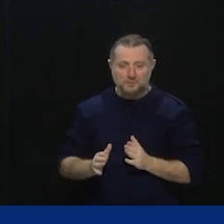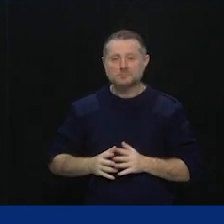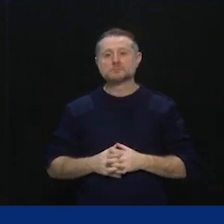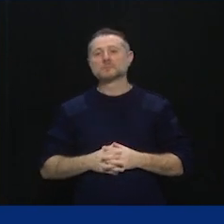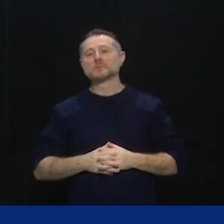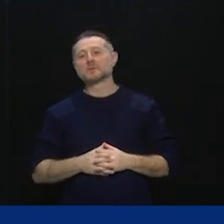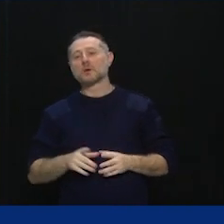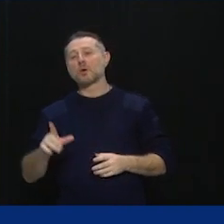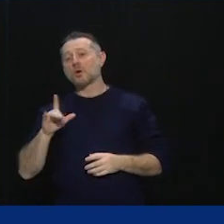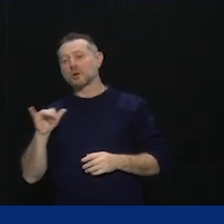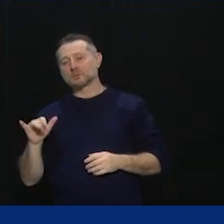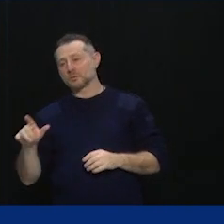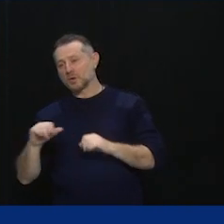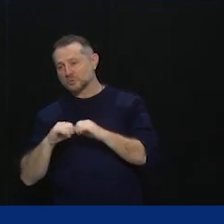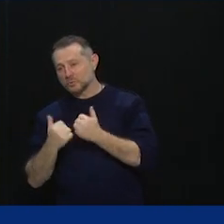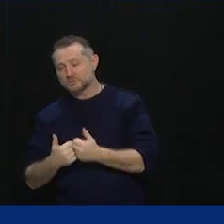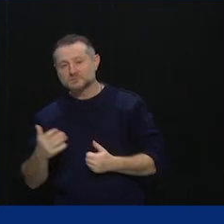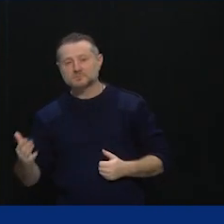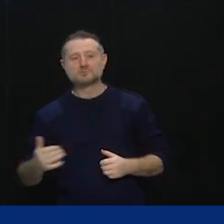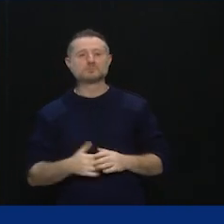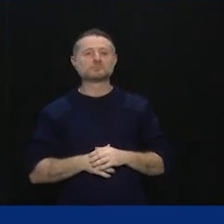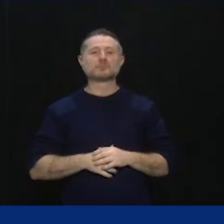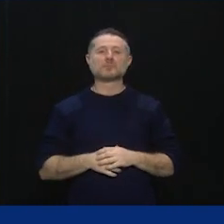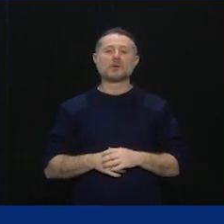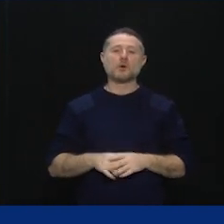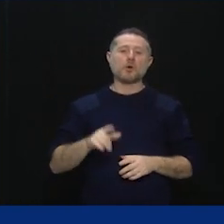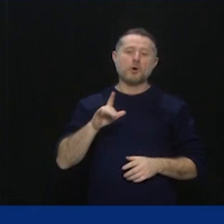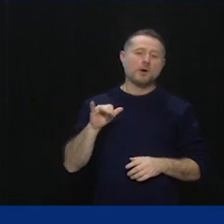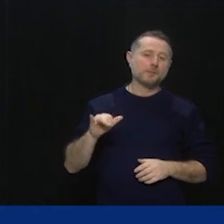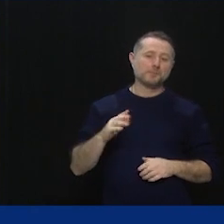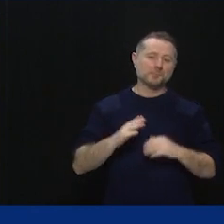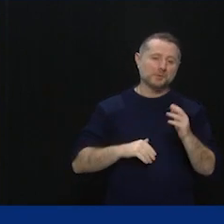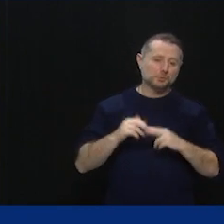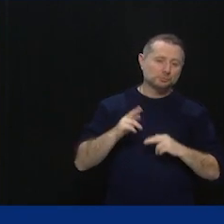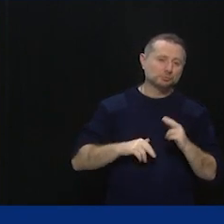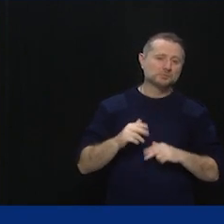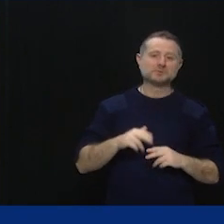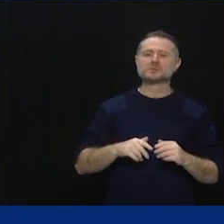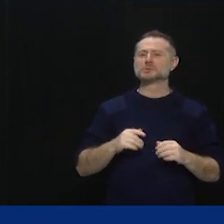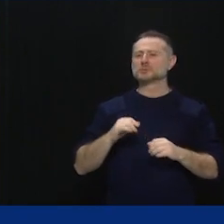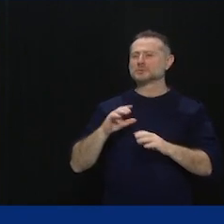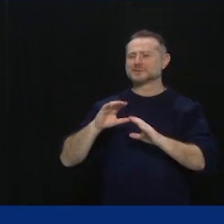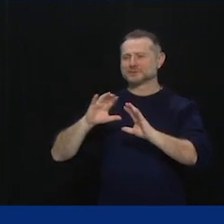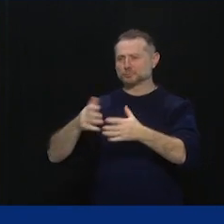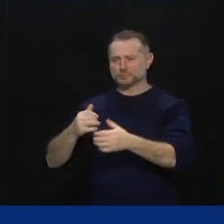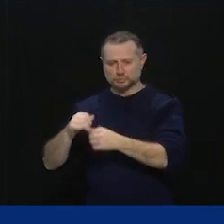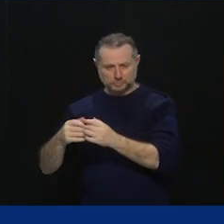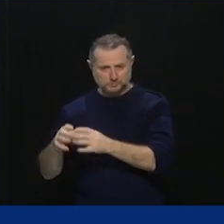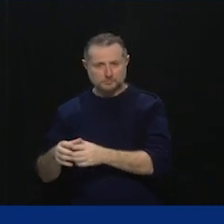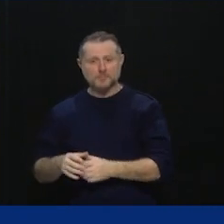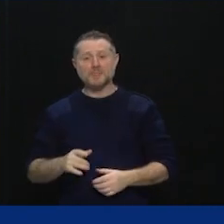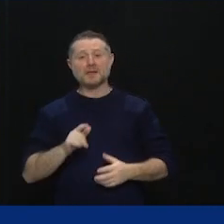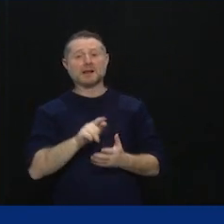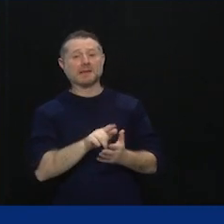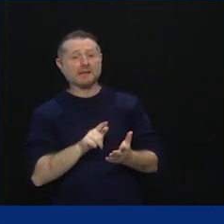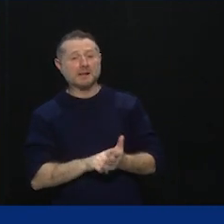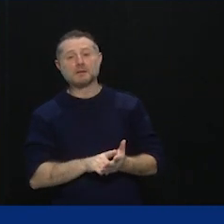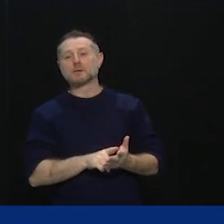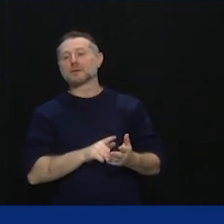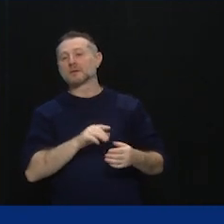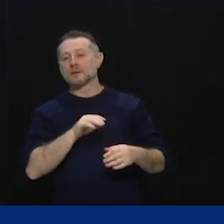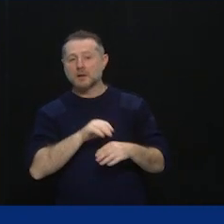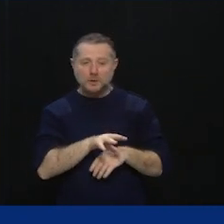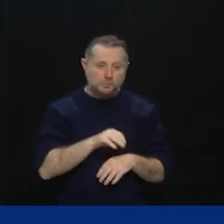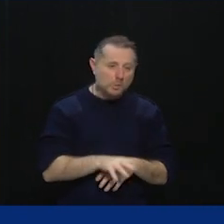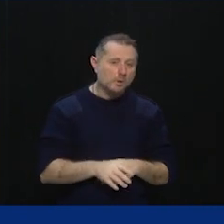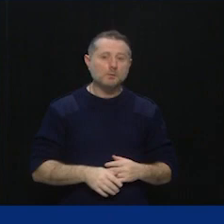Association, Long Island Builders Institute, as well as the many, many consultants, legal counsel, and friends of labor that work tirelessly